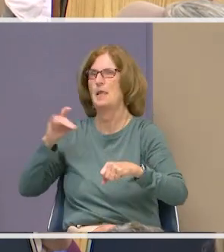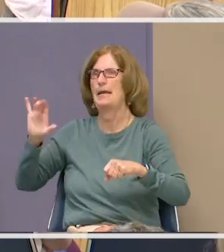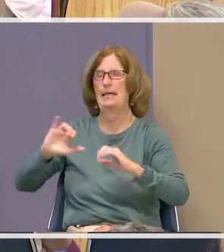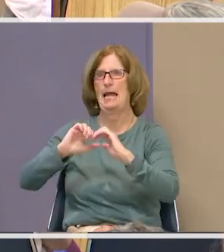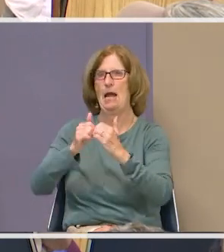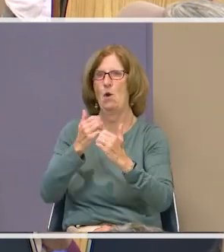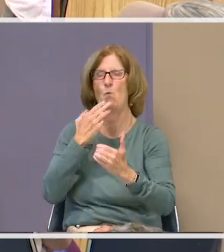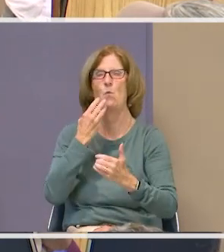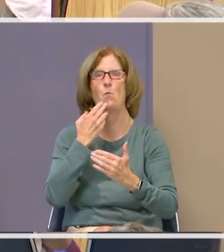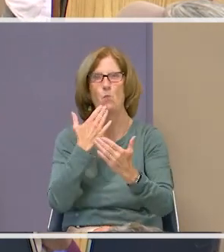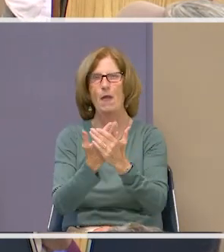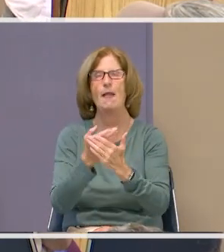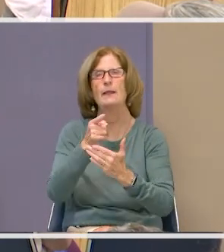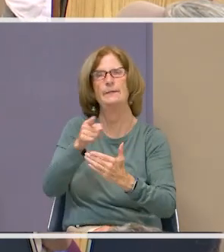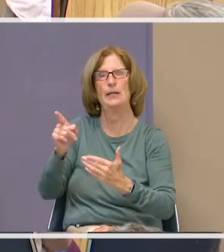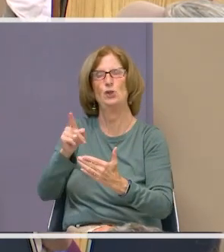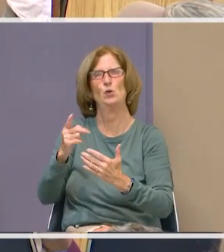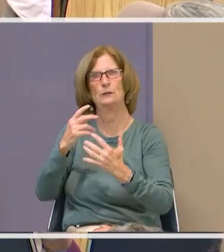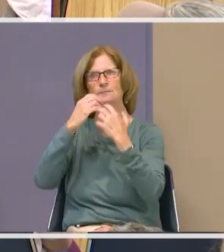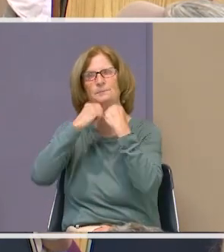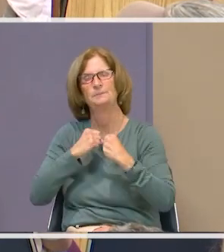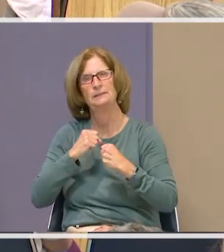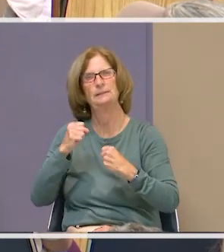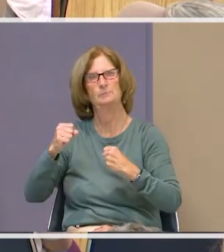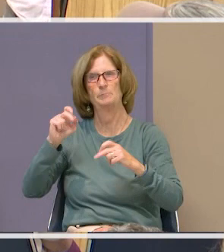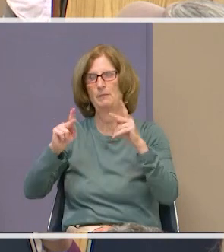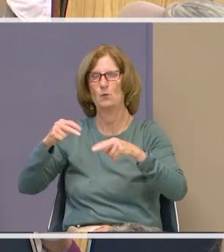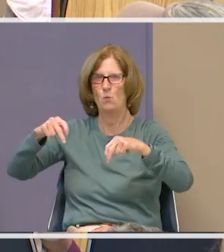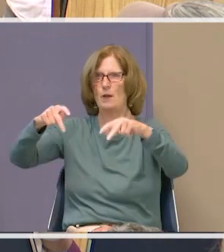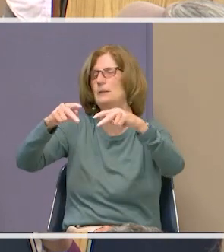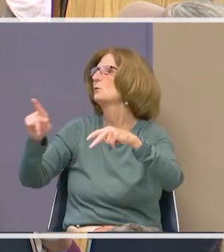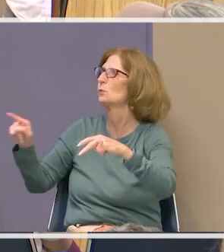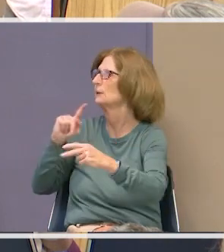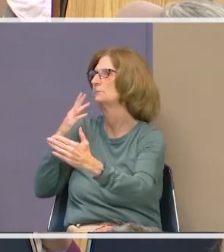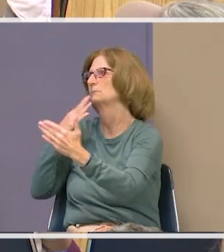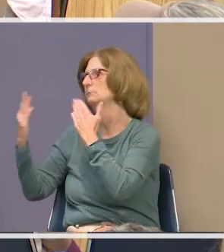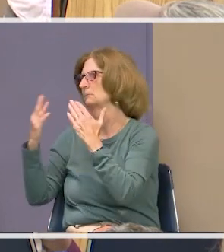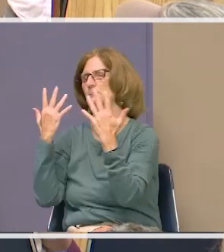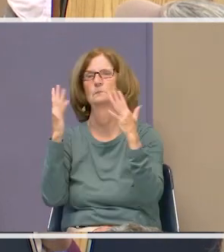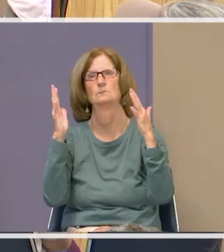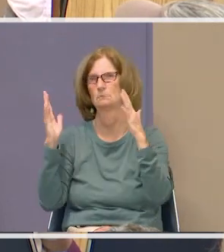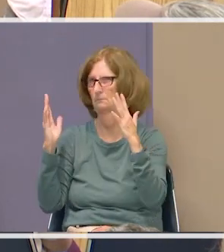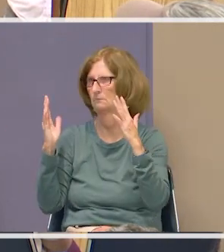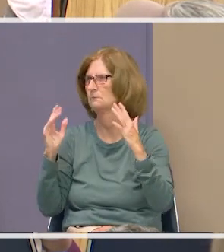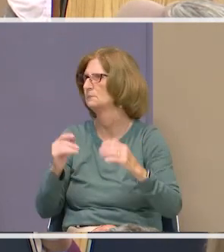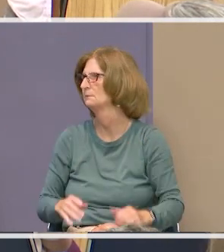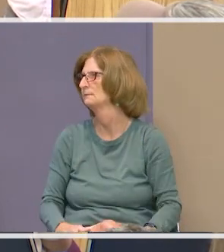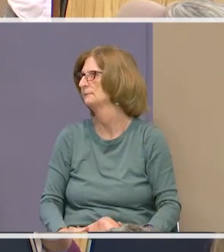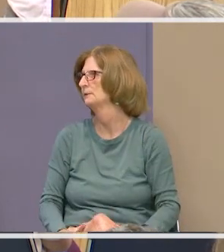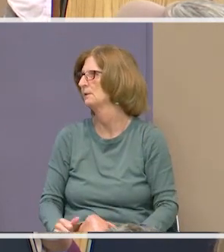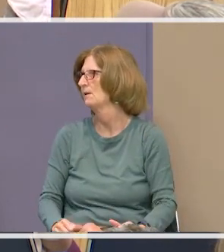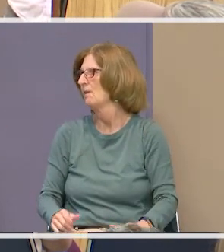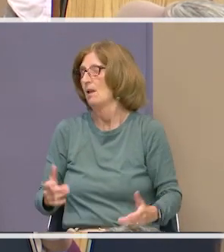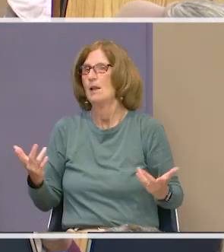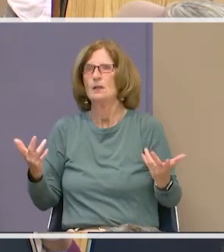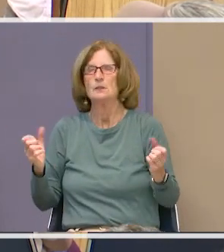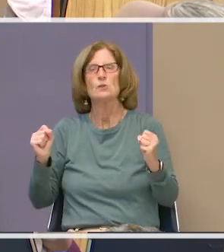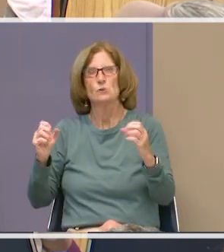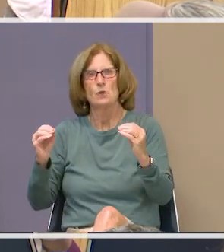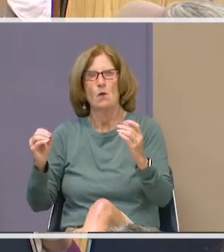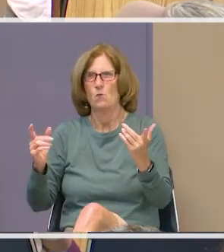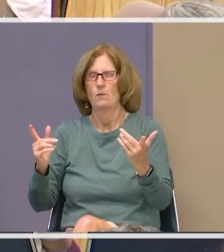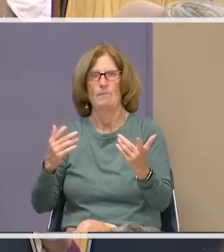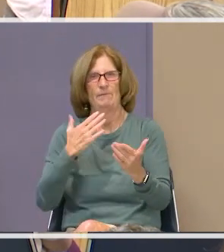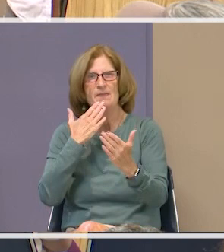to pedestrian care as well. Just very, very grateful for a lot of the thought that's gone into this, and really